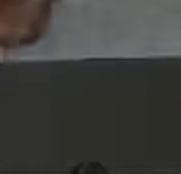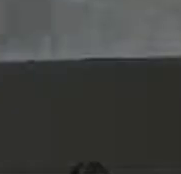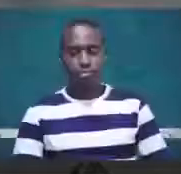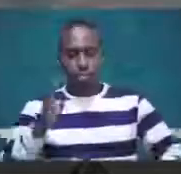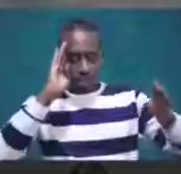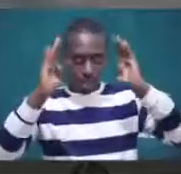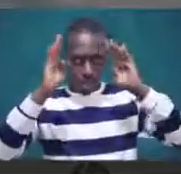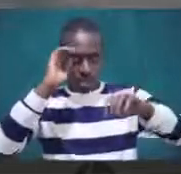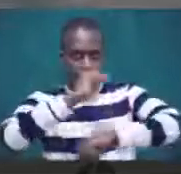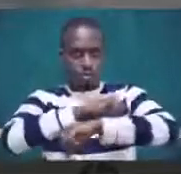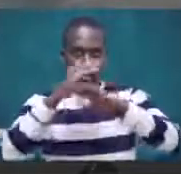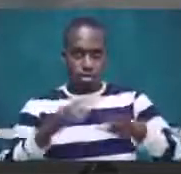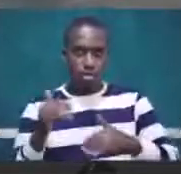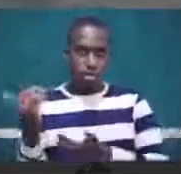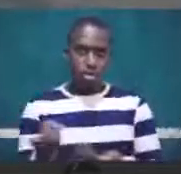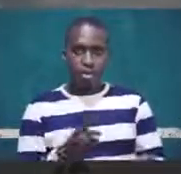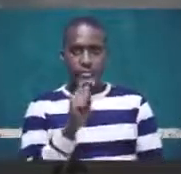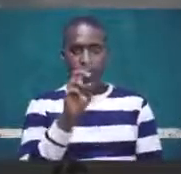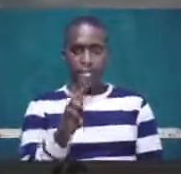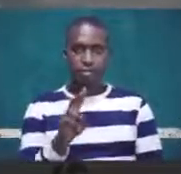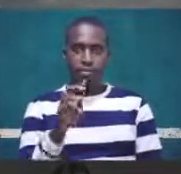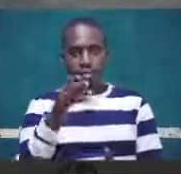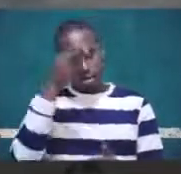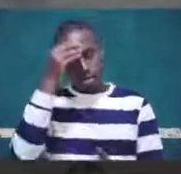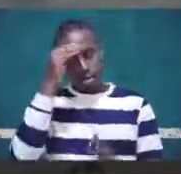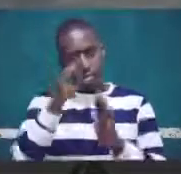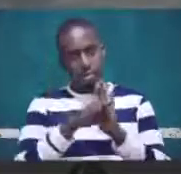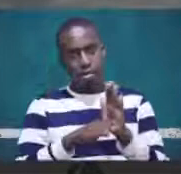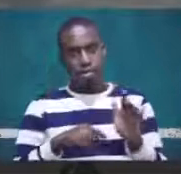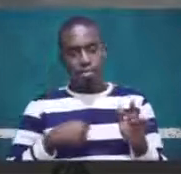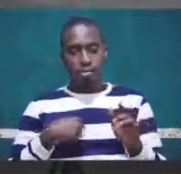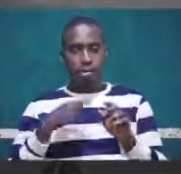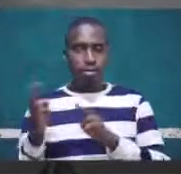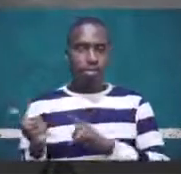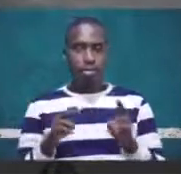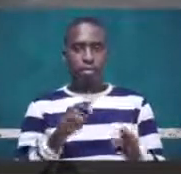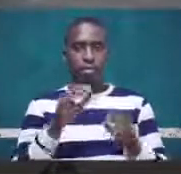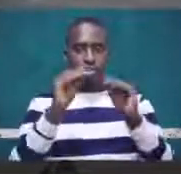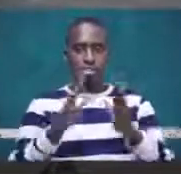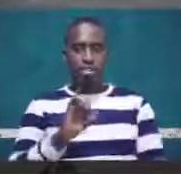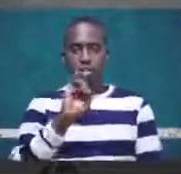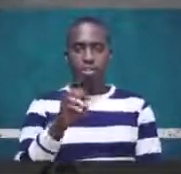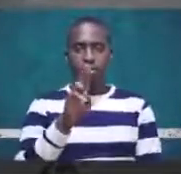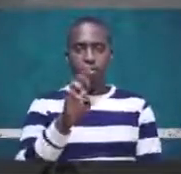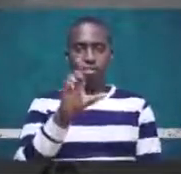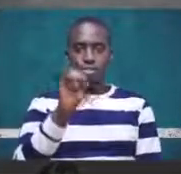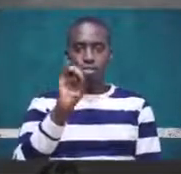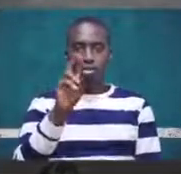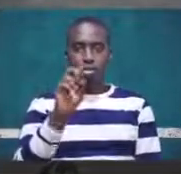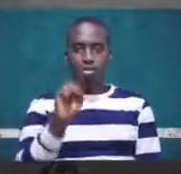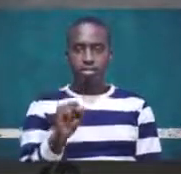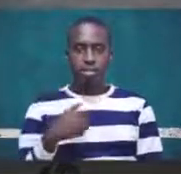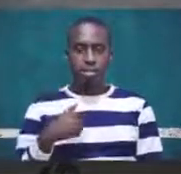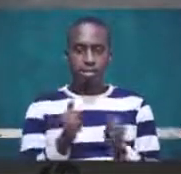Hello students, welcome to TV learning programs. As usual, I'm teacher Julius, and today I'll be with Senior 4